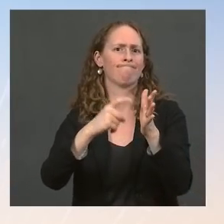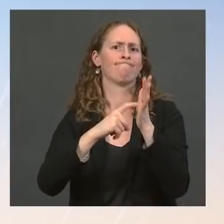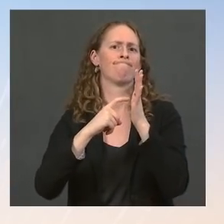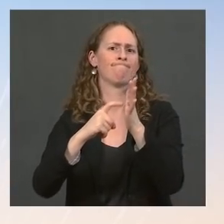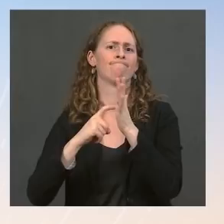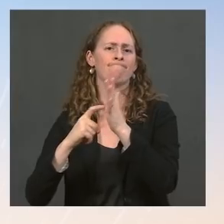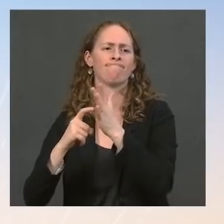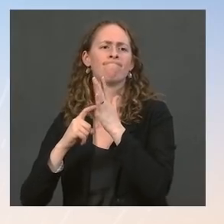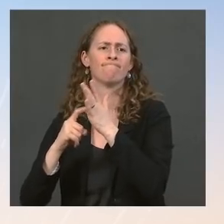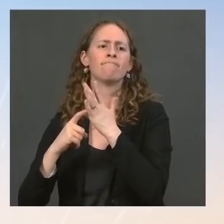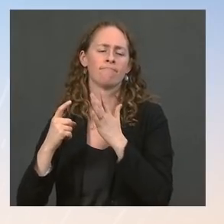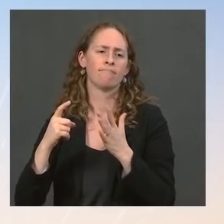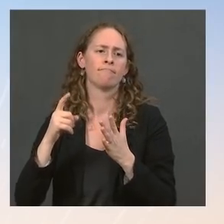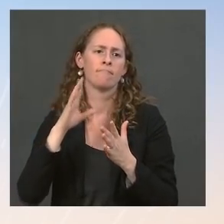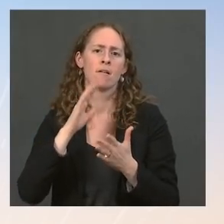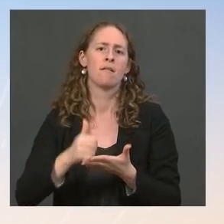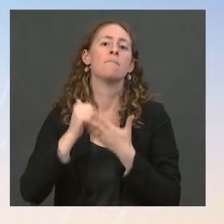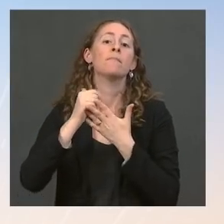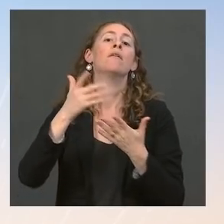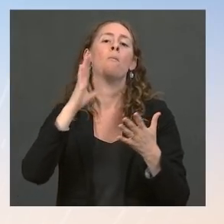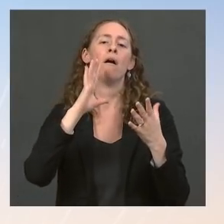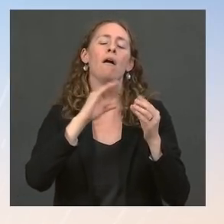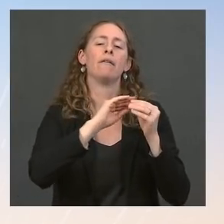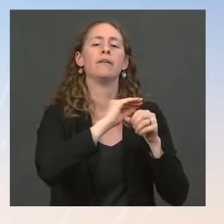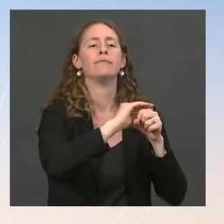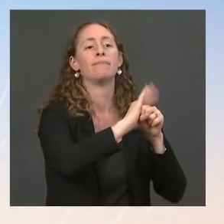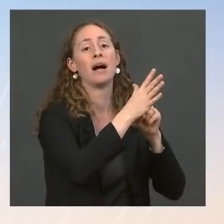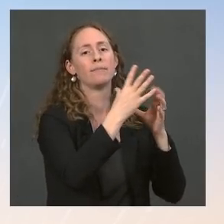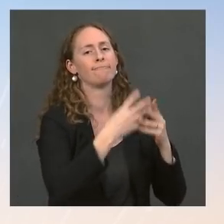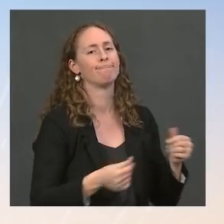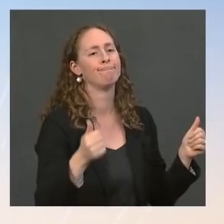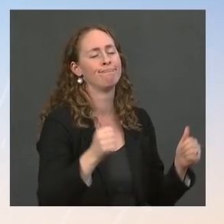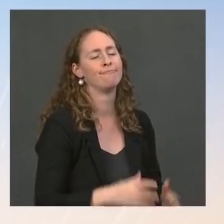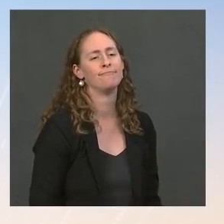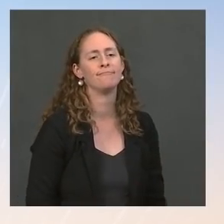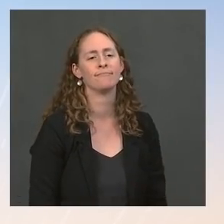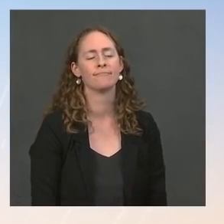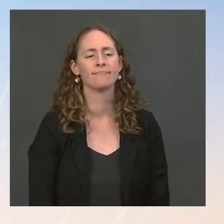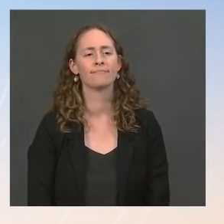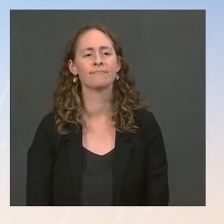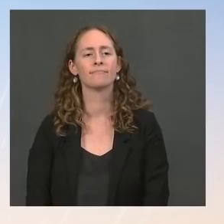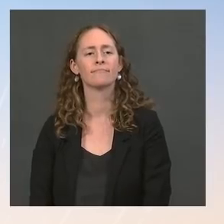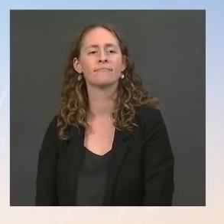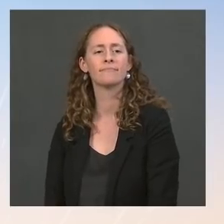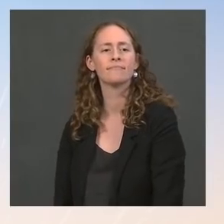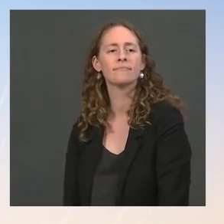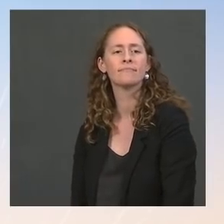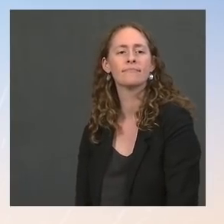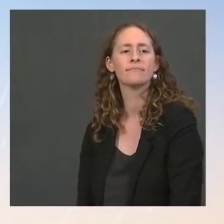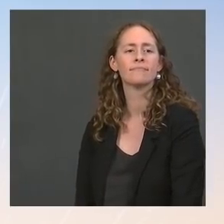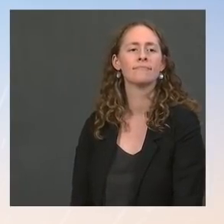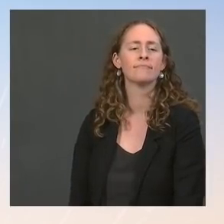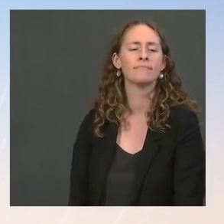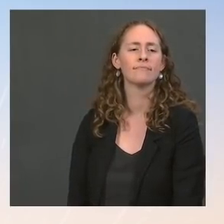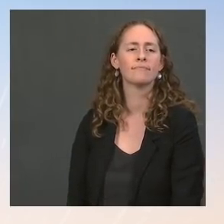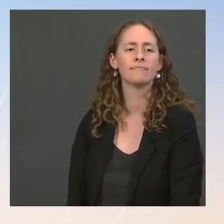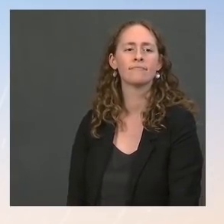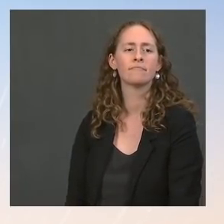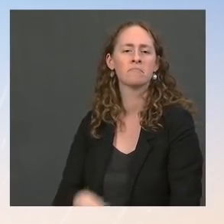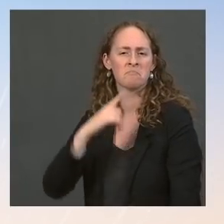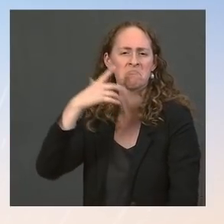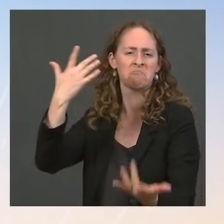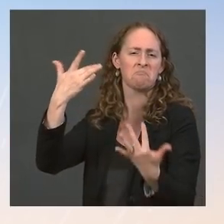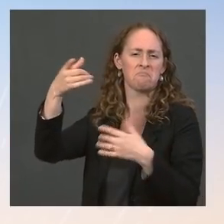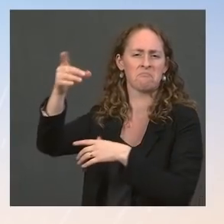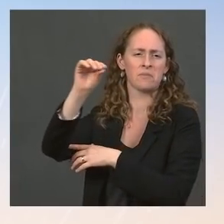do more to get the pandemic under control. And speaking on the companies and the mandates, I hear what you're saying on the coming weeks in OSHA, but for businesses who